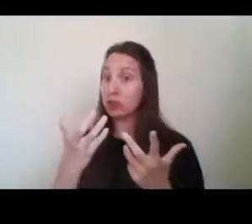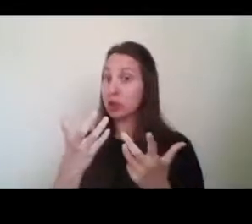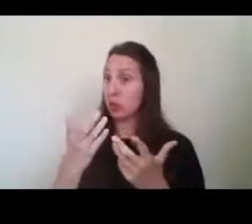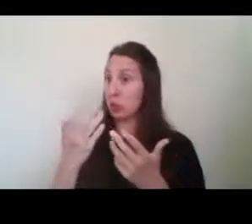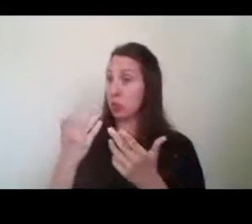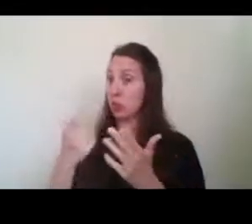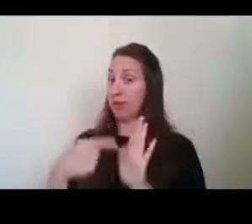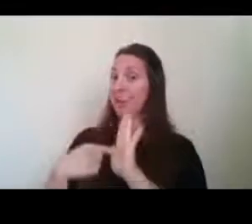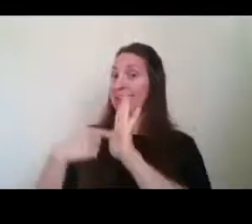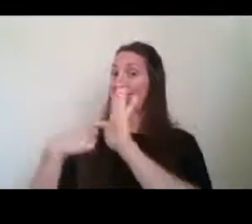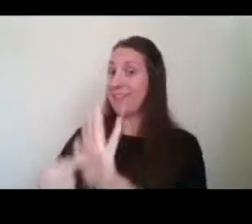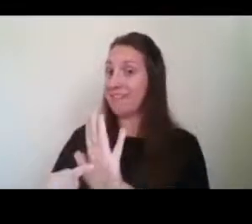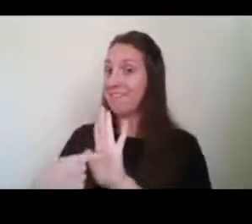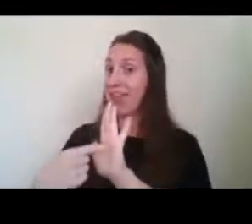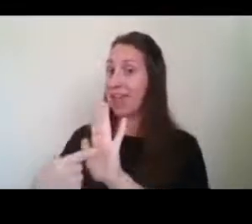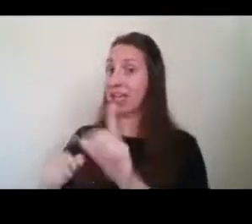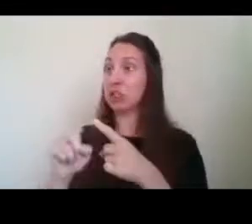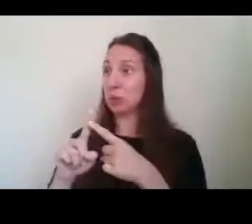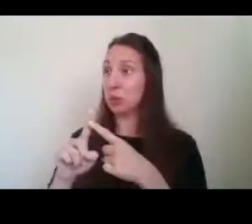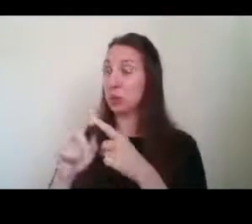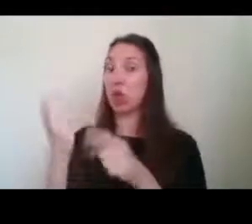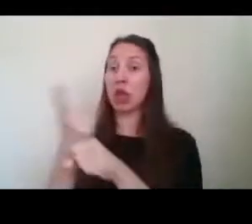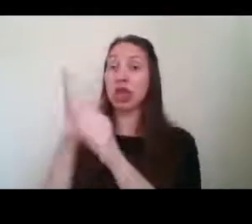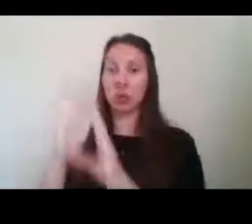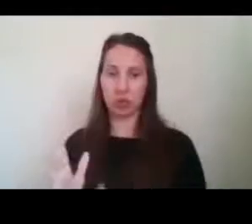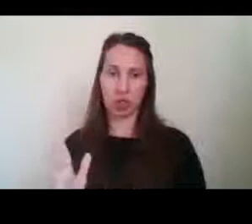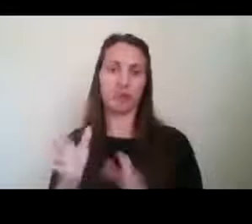disabilities. So for the next slide.